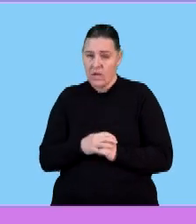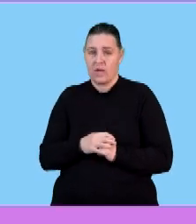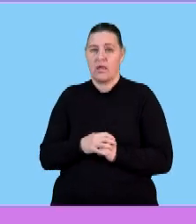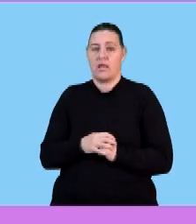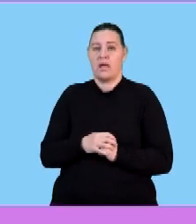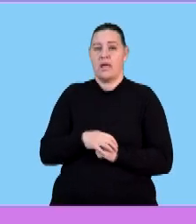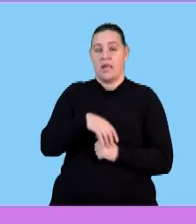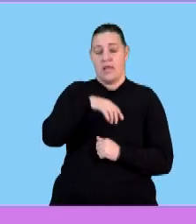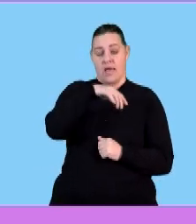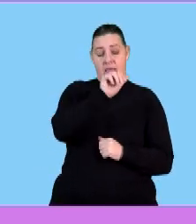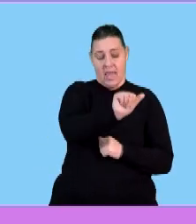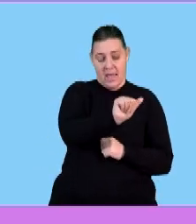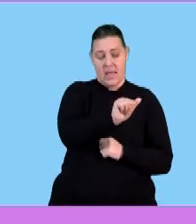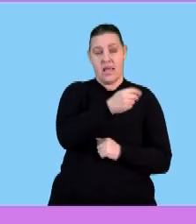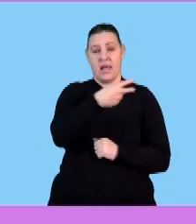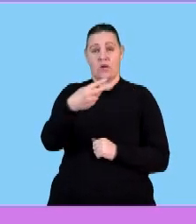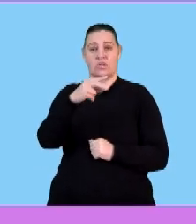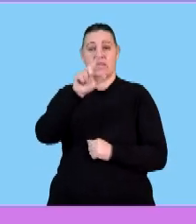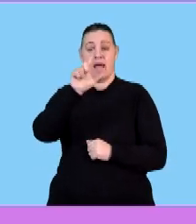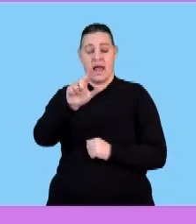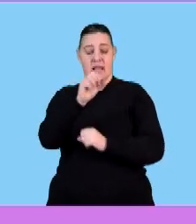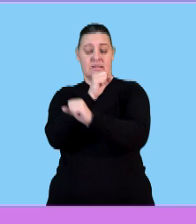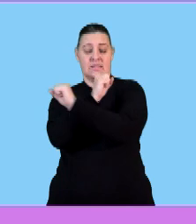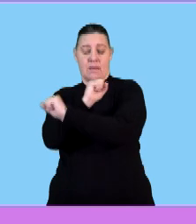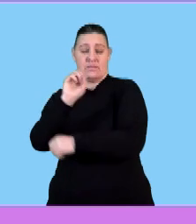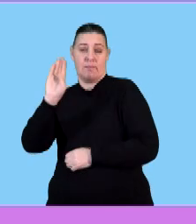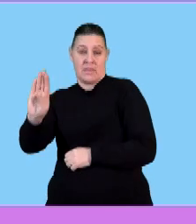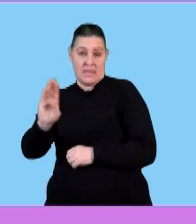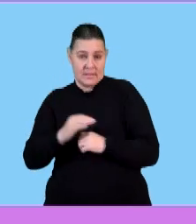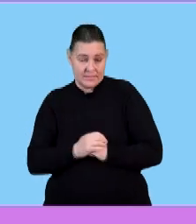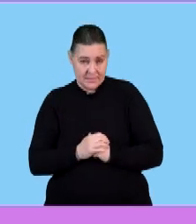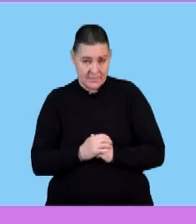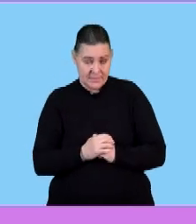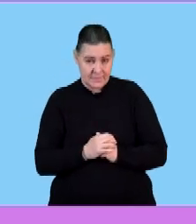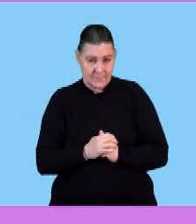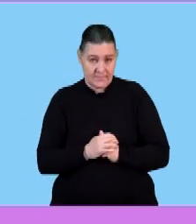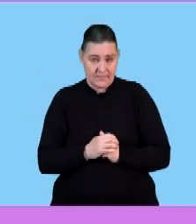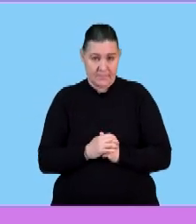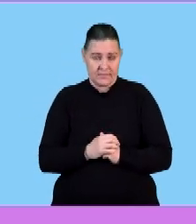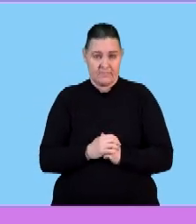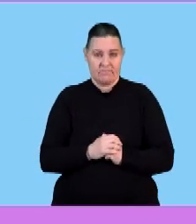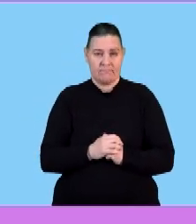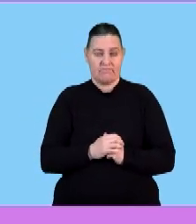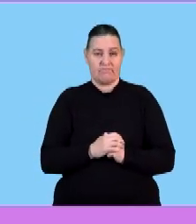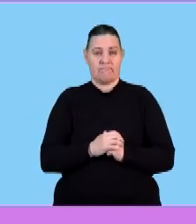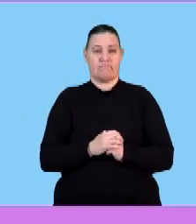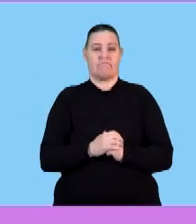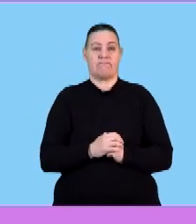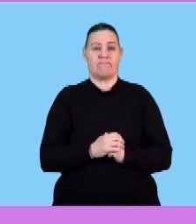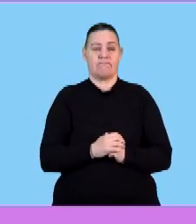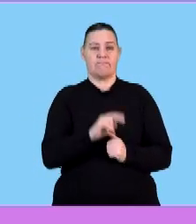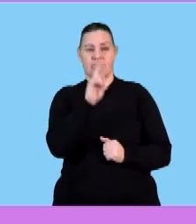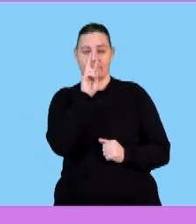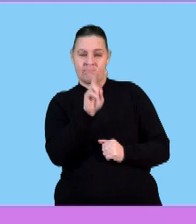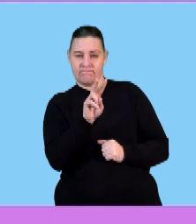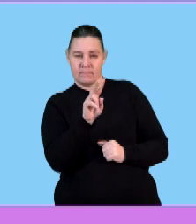length times the breadth. All right, it's this side times that side. Notice